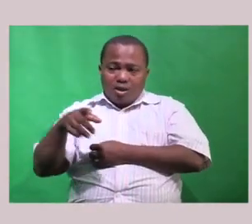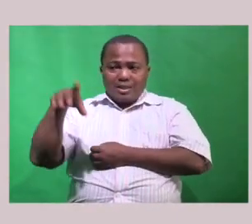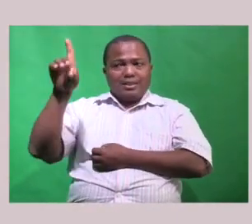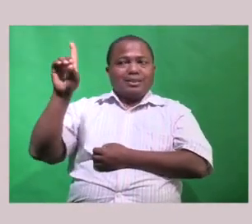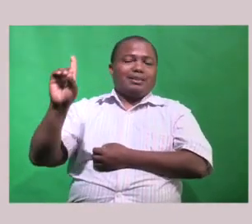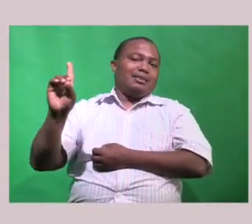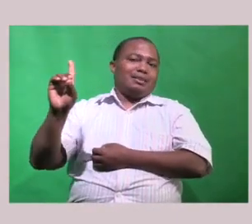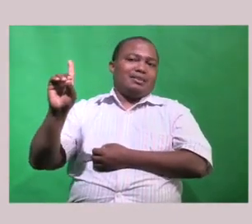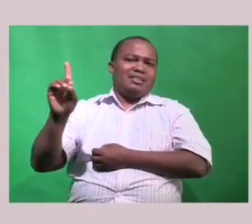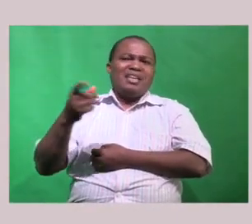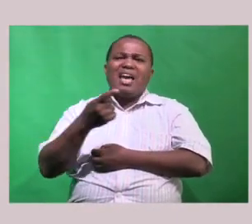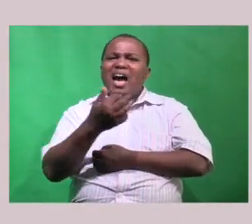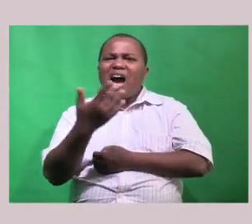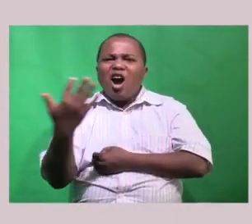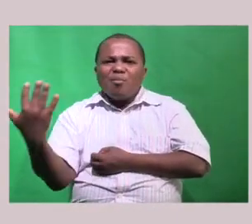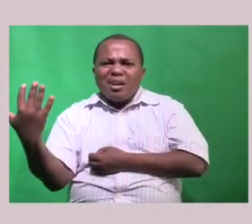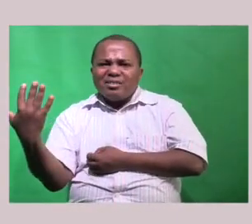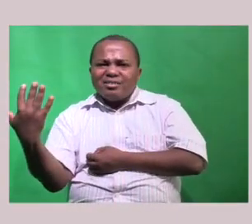How much?